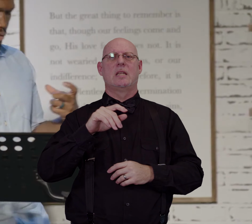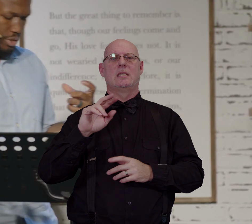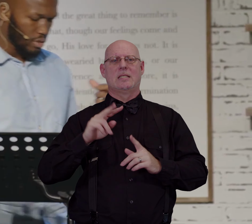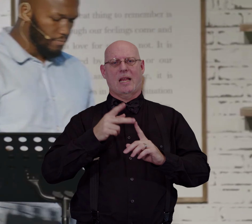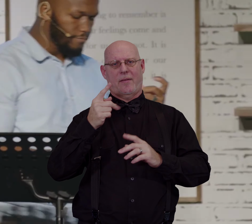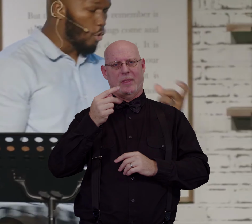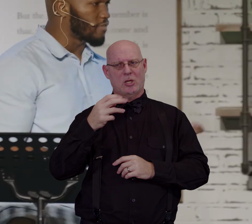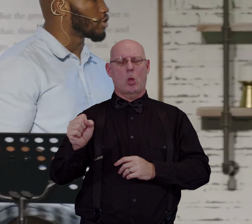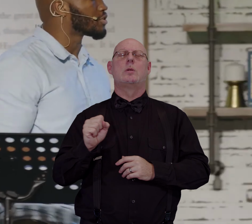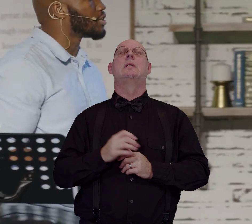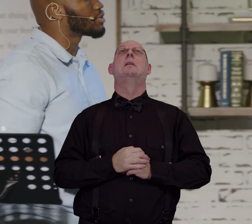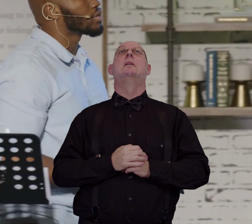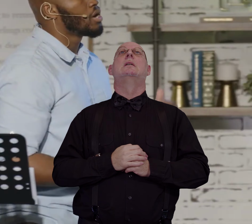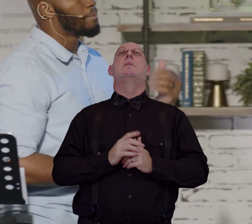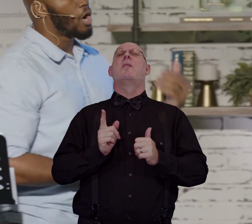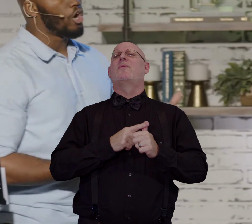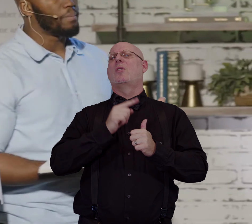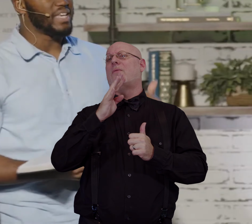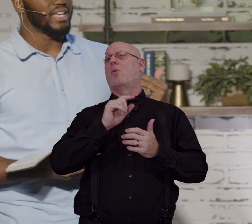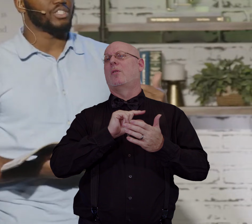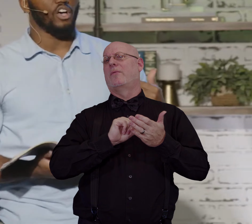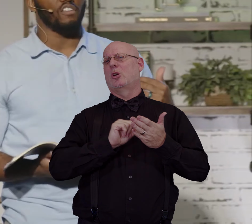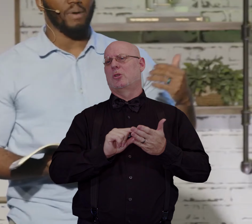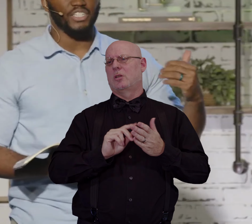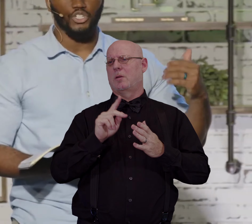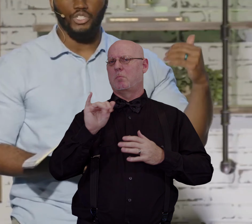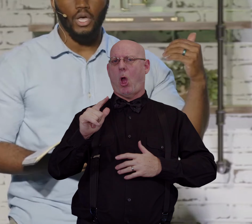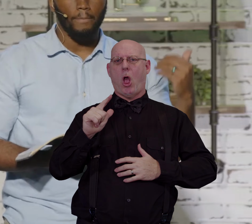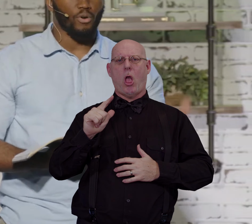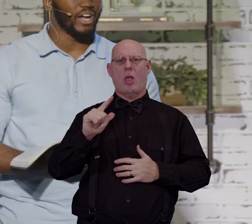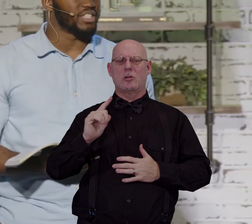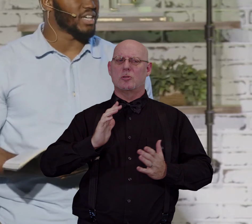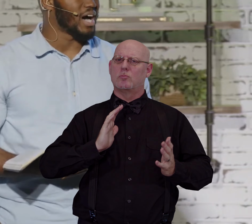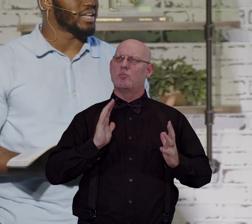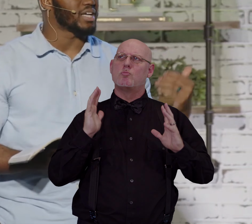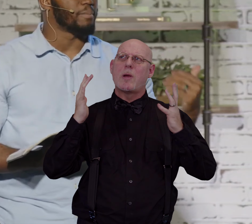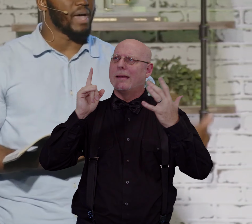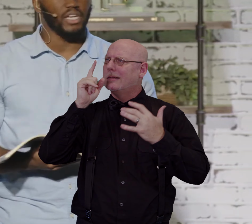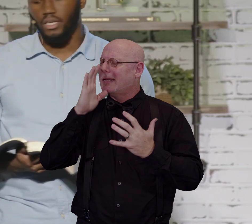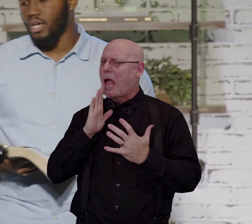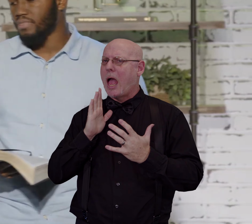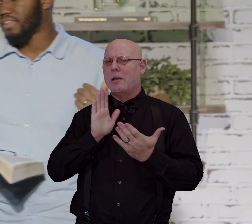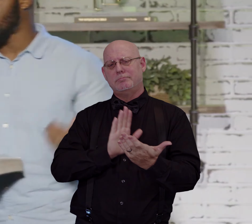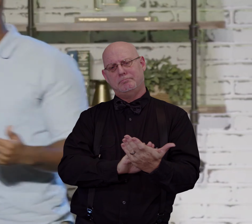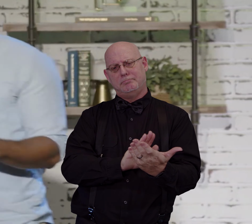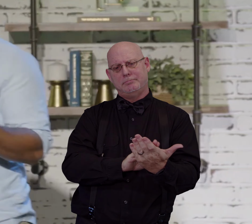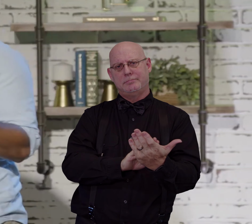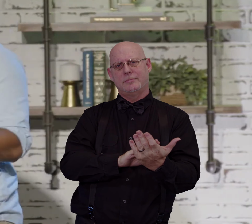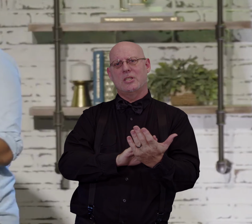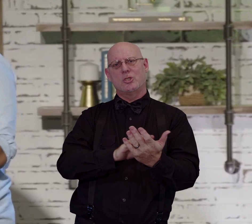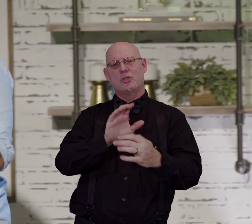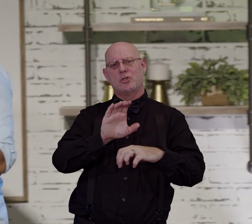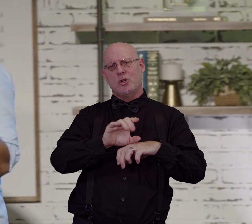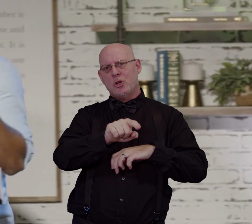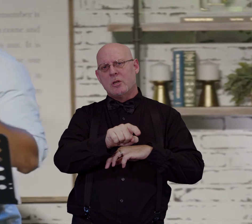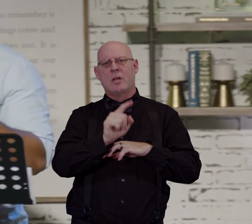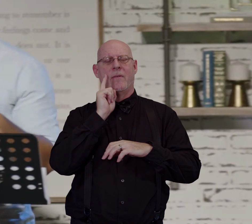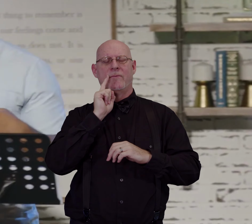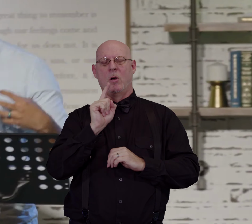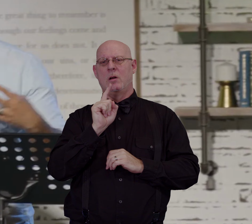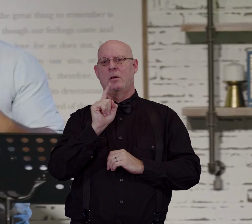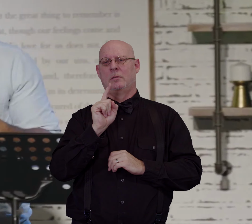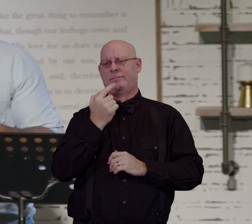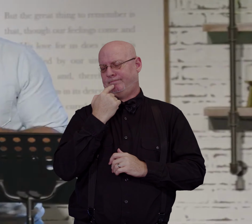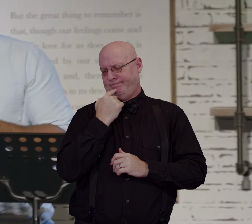the first four verses, Paul begins off by just praising God and commending the Thessalonican church